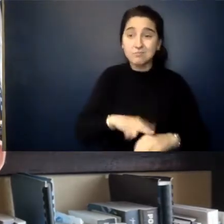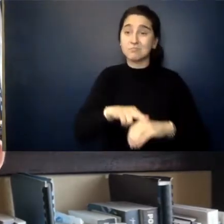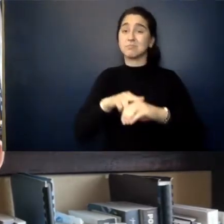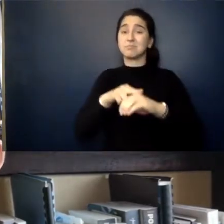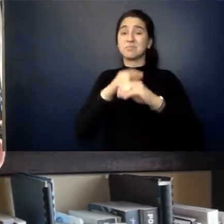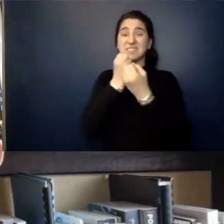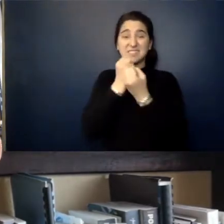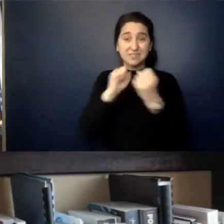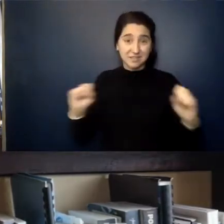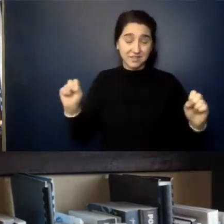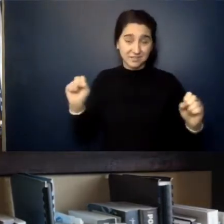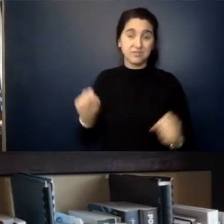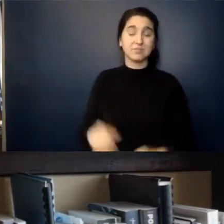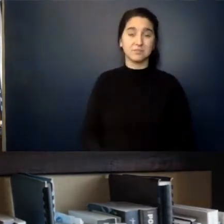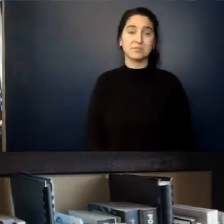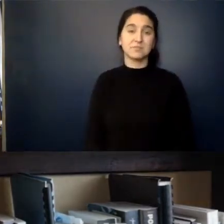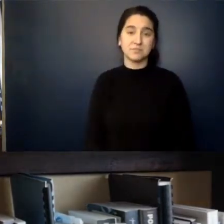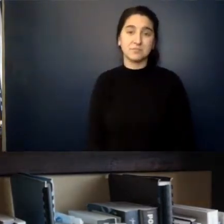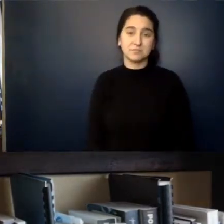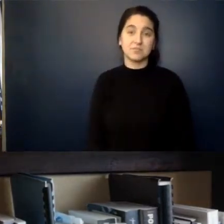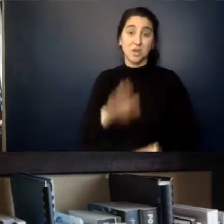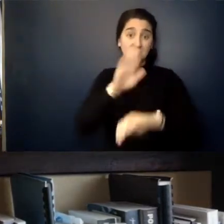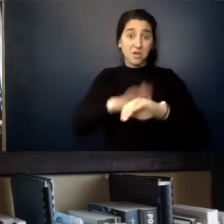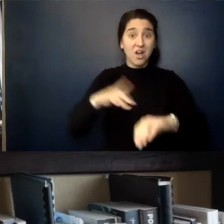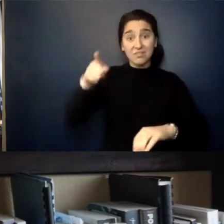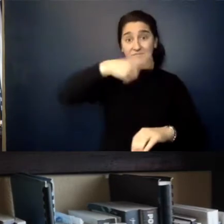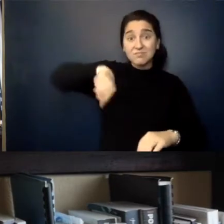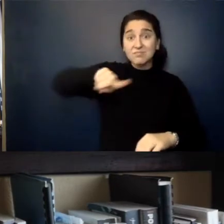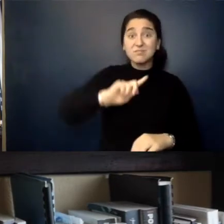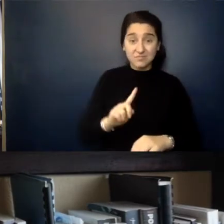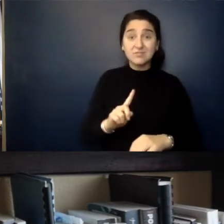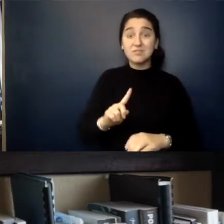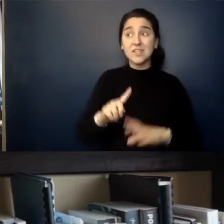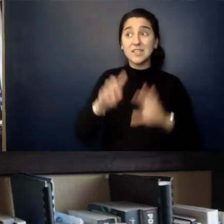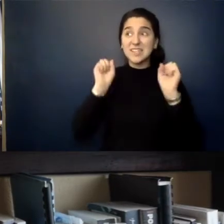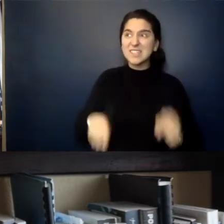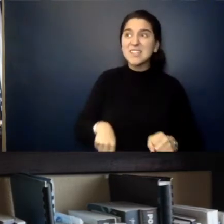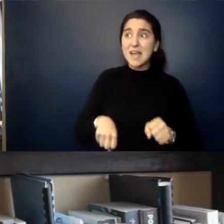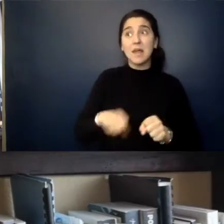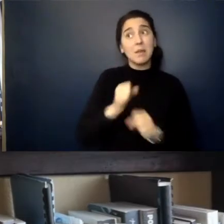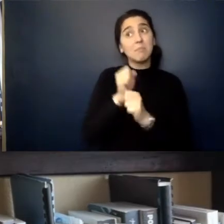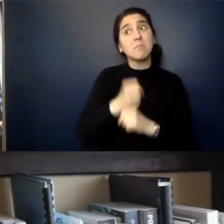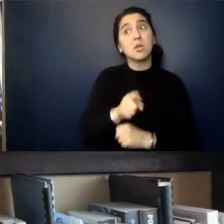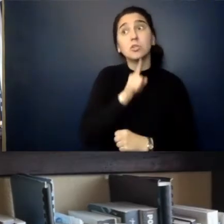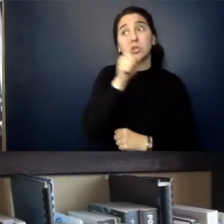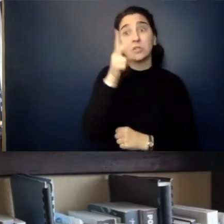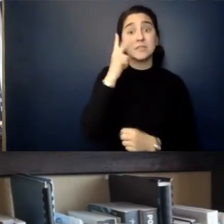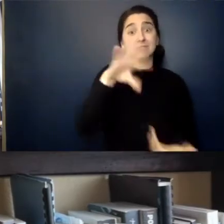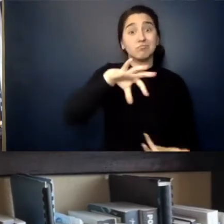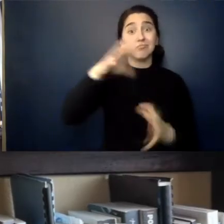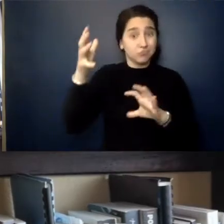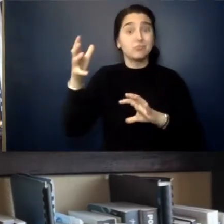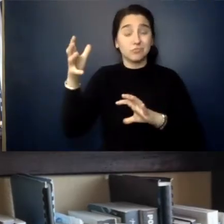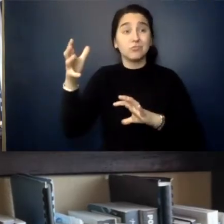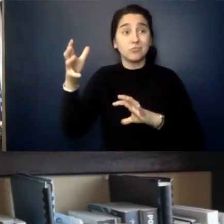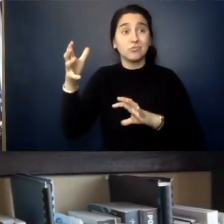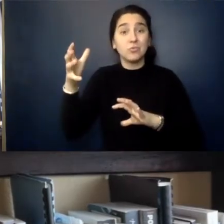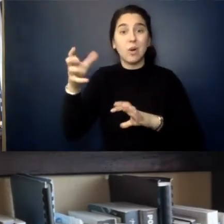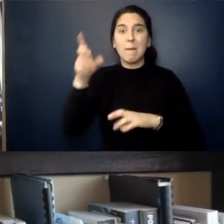the guardian communities that are protecting creation. I understand